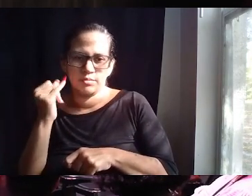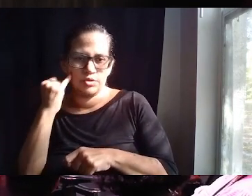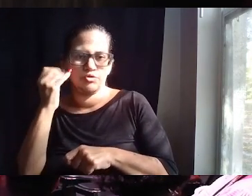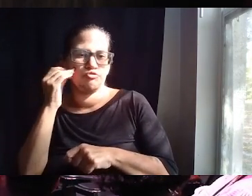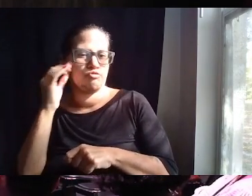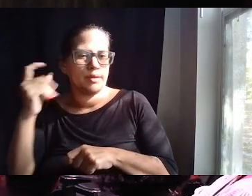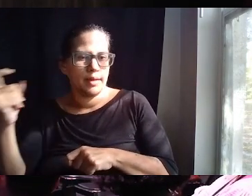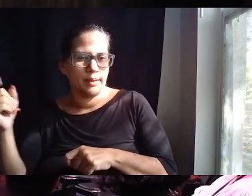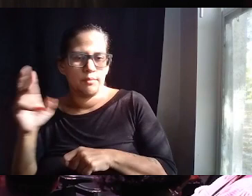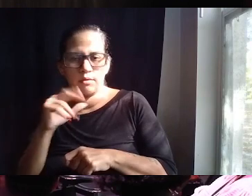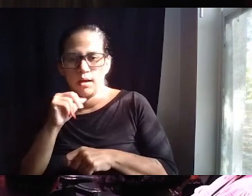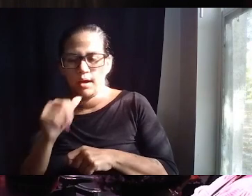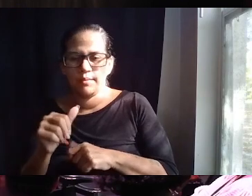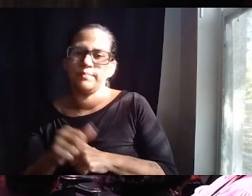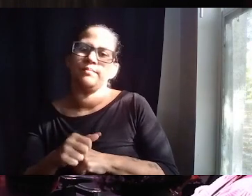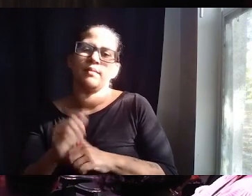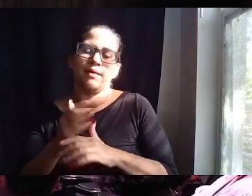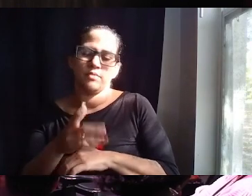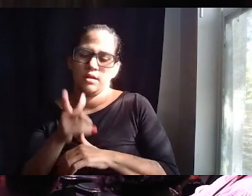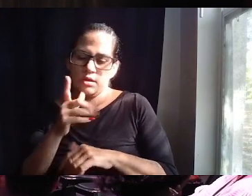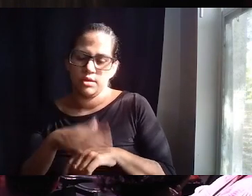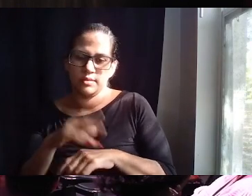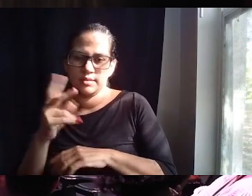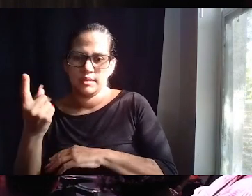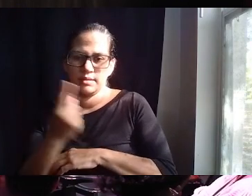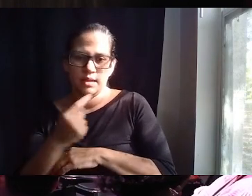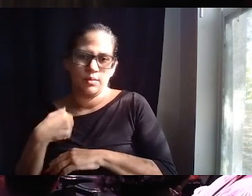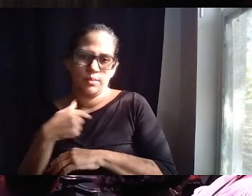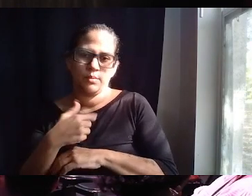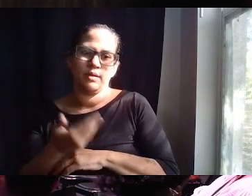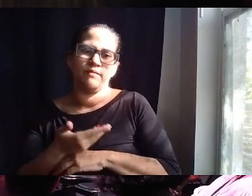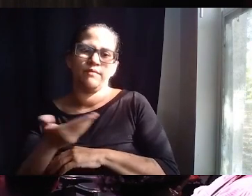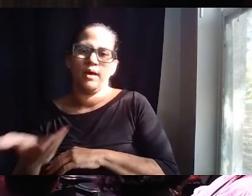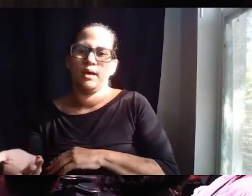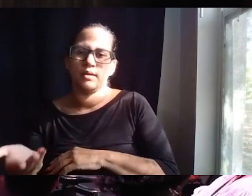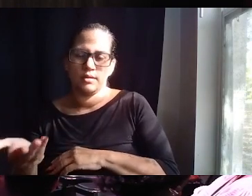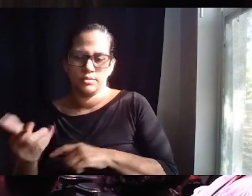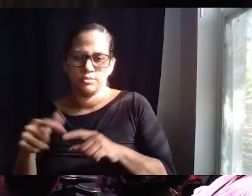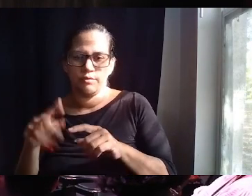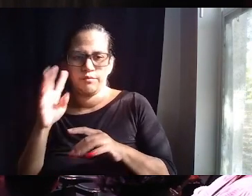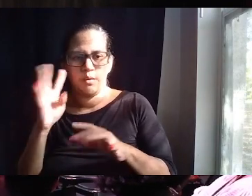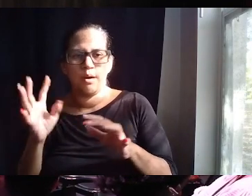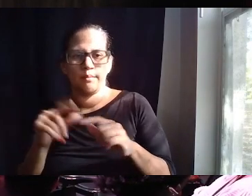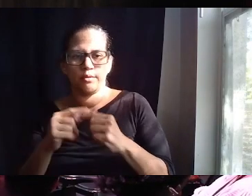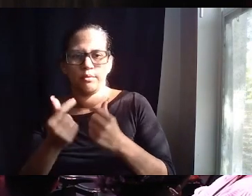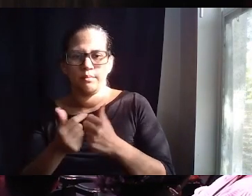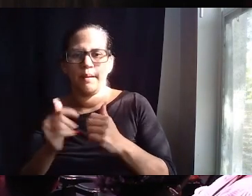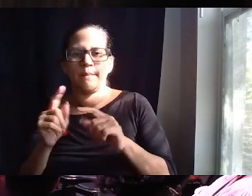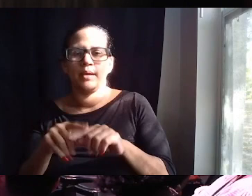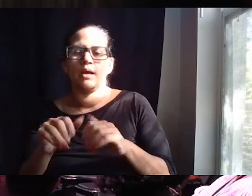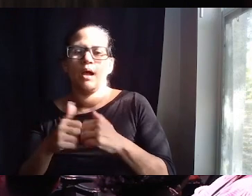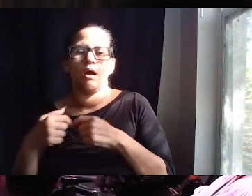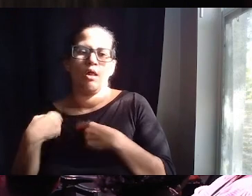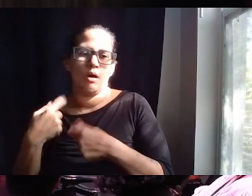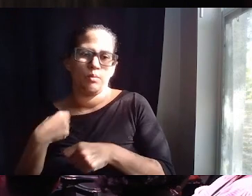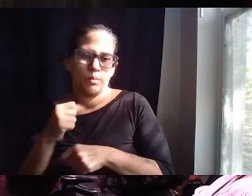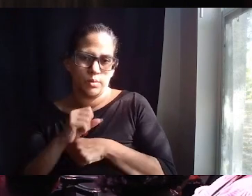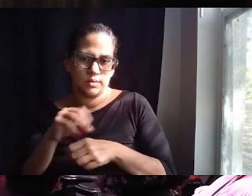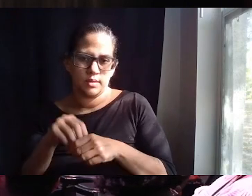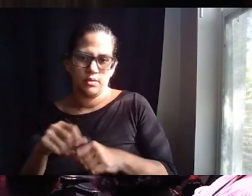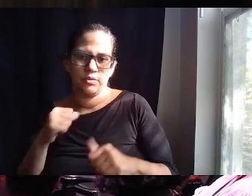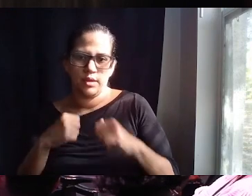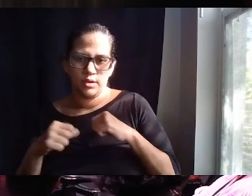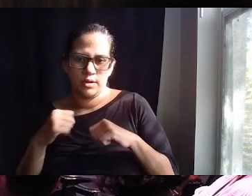After lunch on the second day, we were invited to form a group based on how long we'd been working in the theater. If you were under